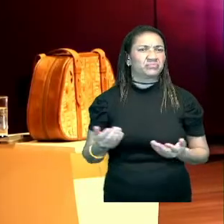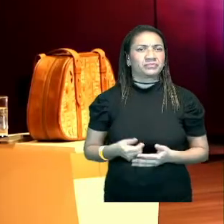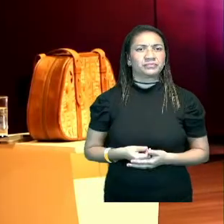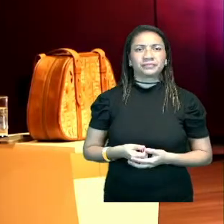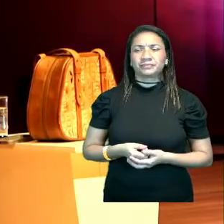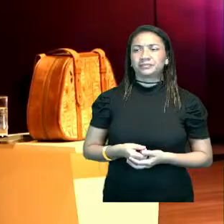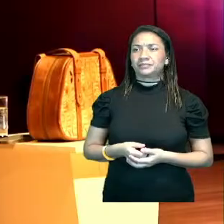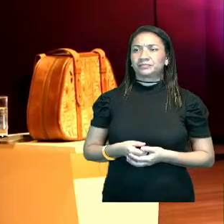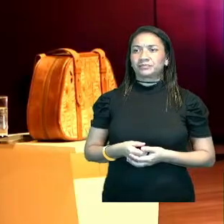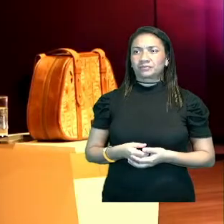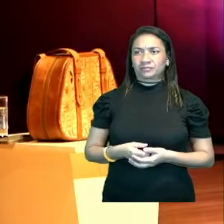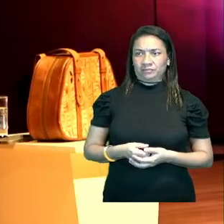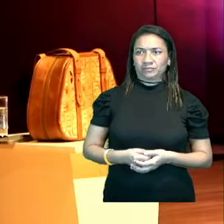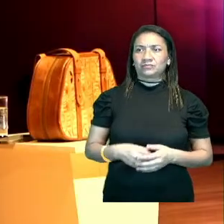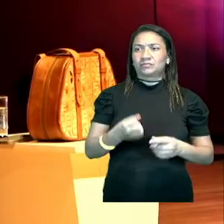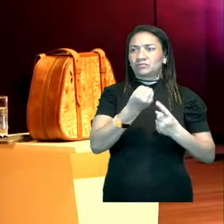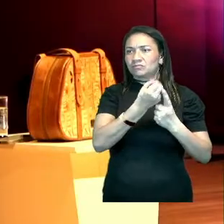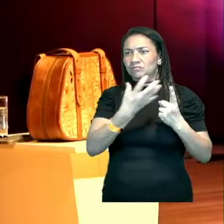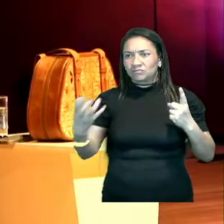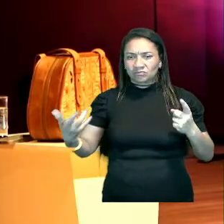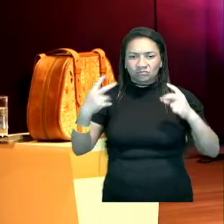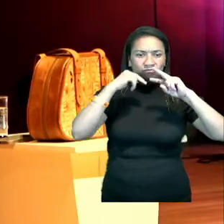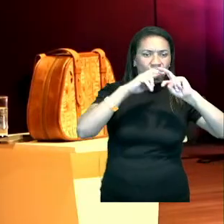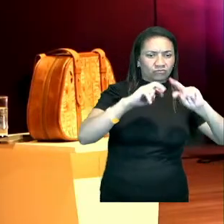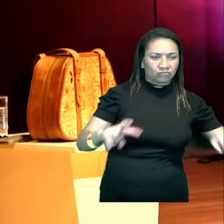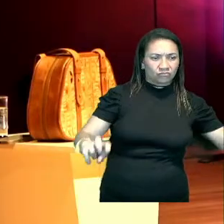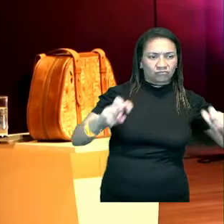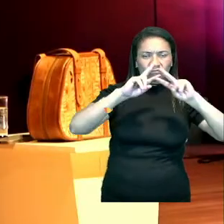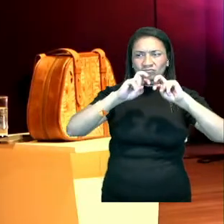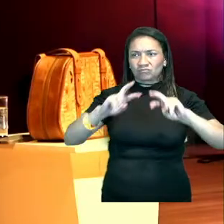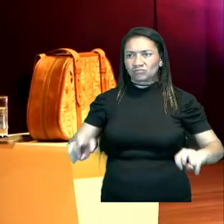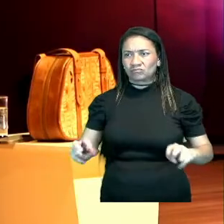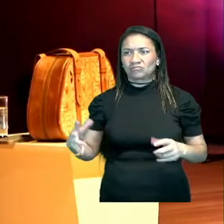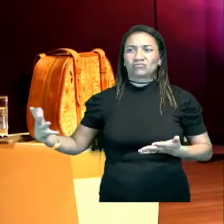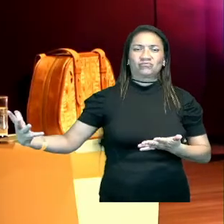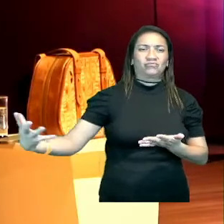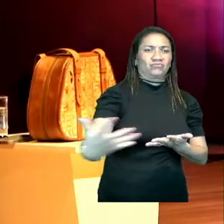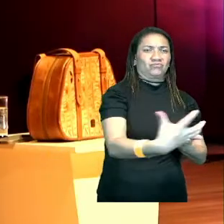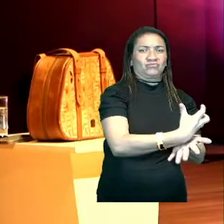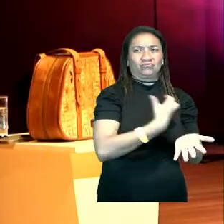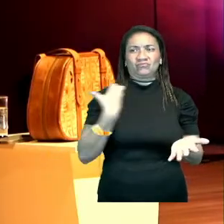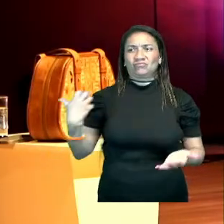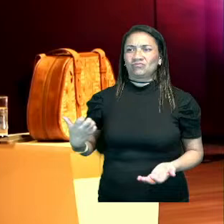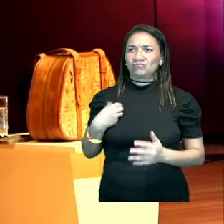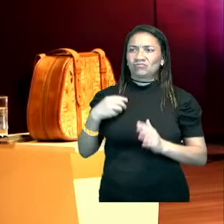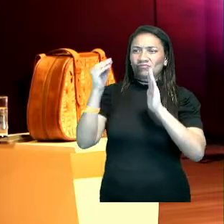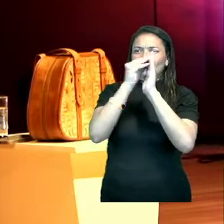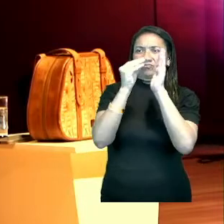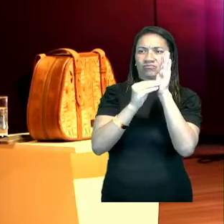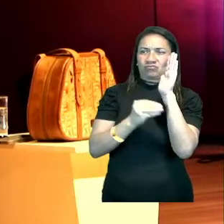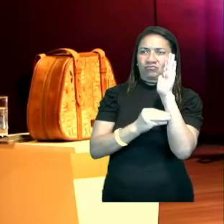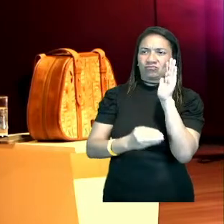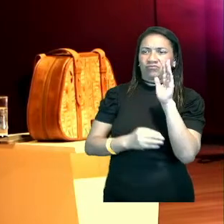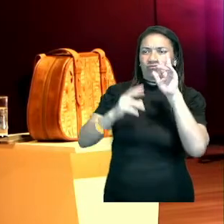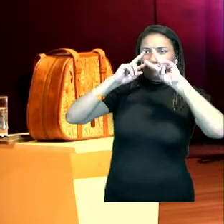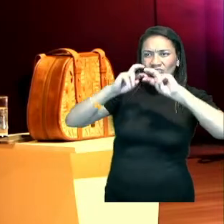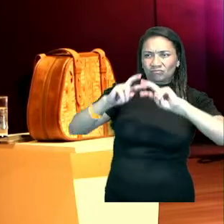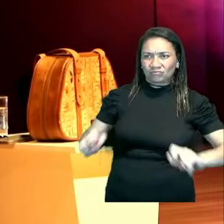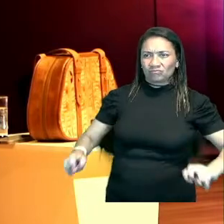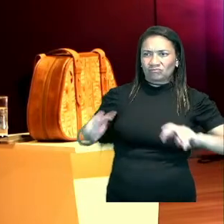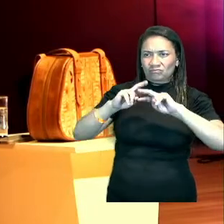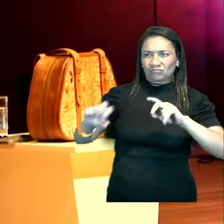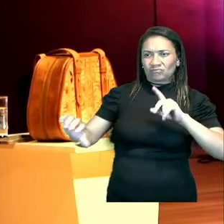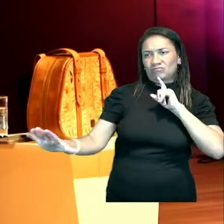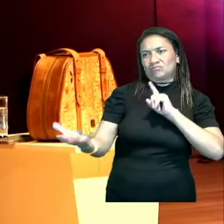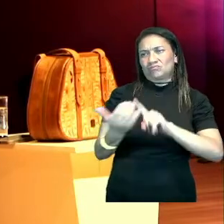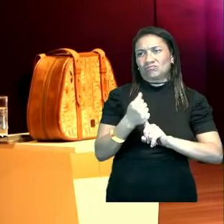know from years of the production of this research is that a lot of times the research that